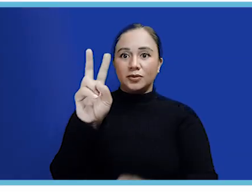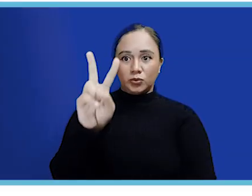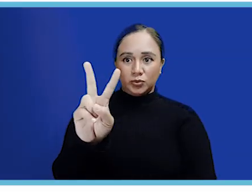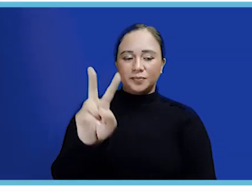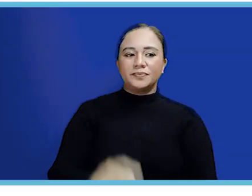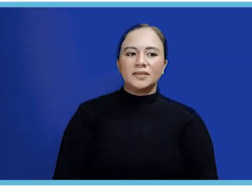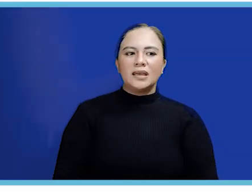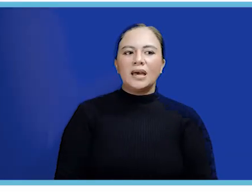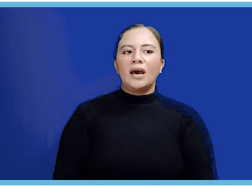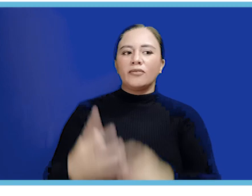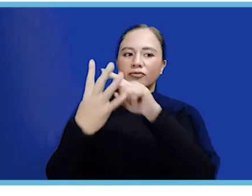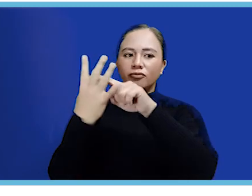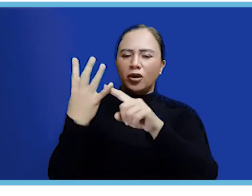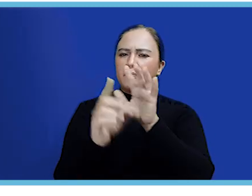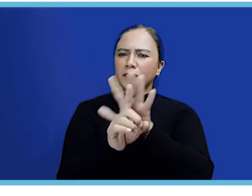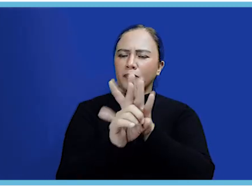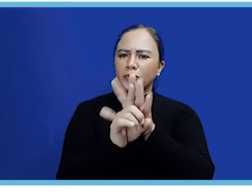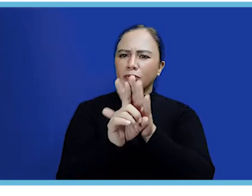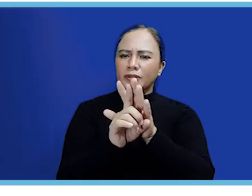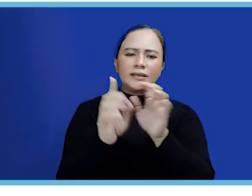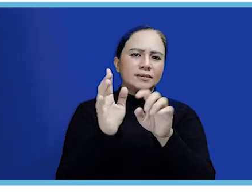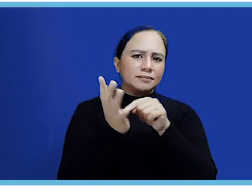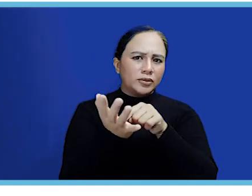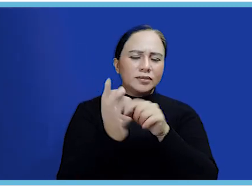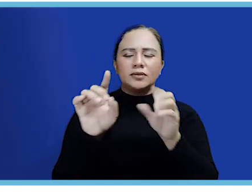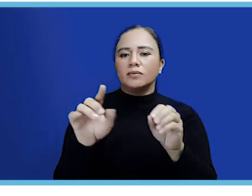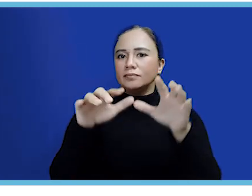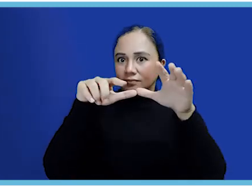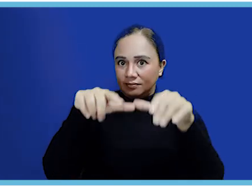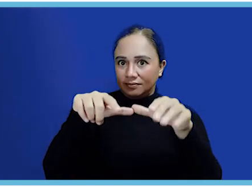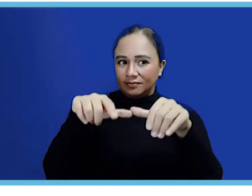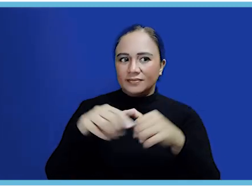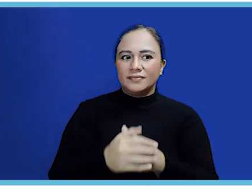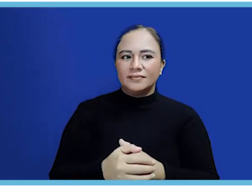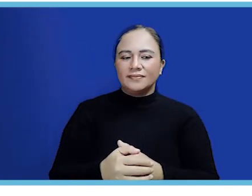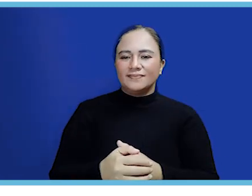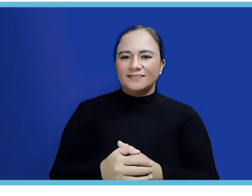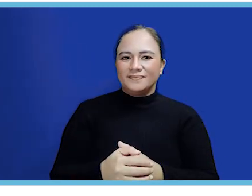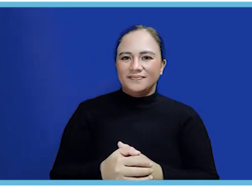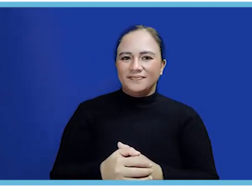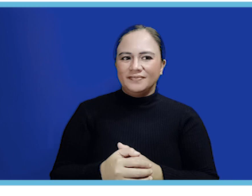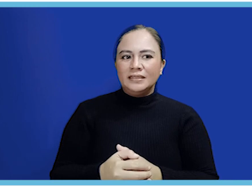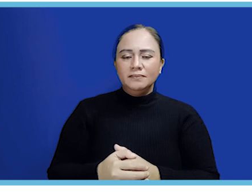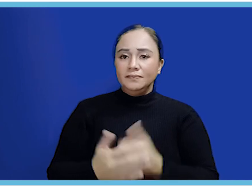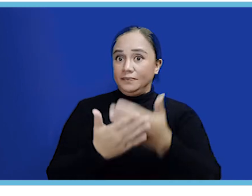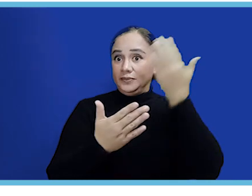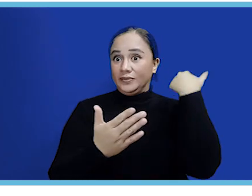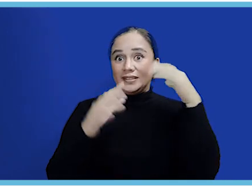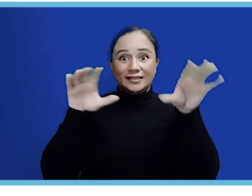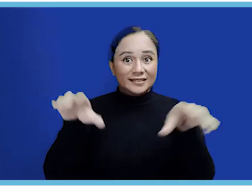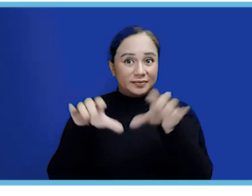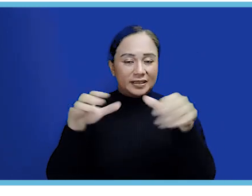Topic number 2. The 4 popular models of disability. Input. In